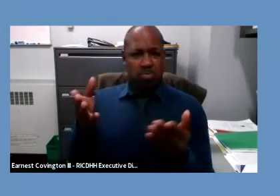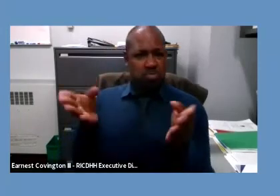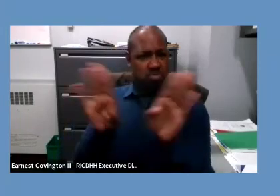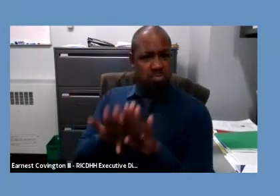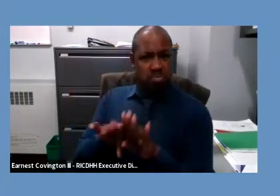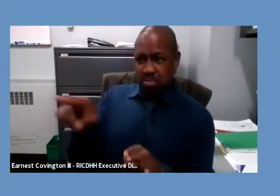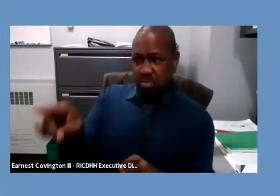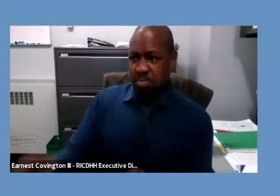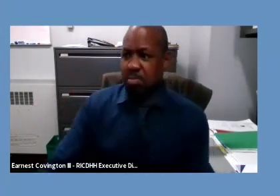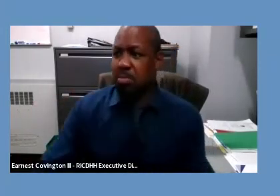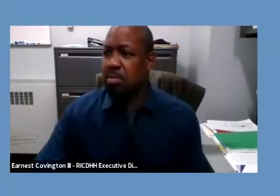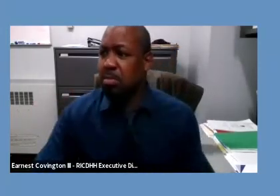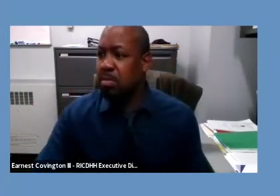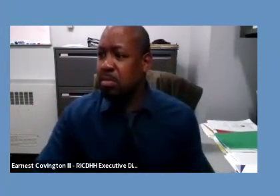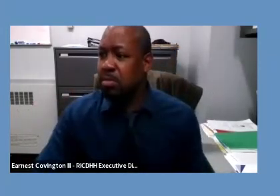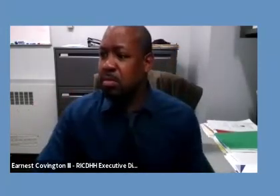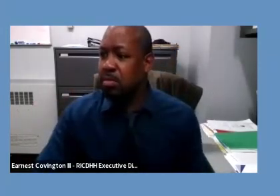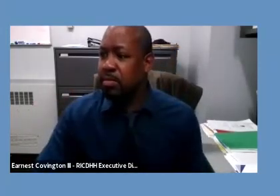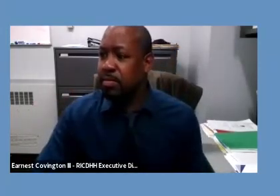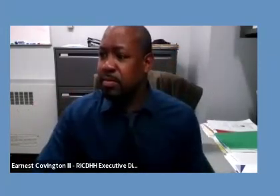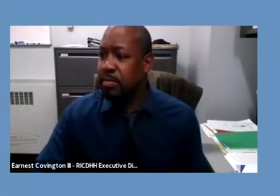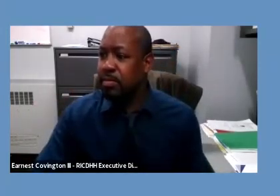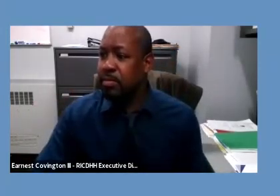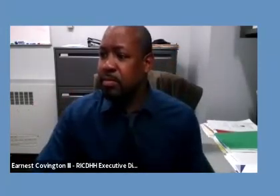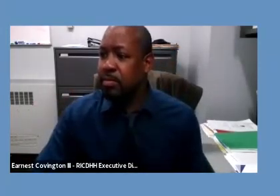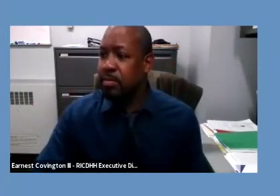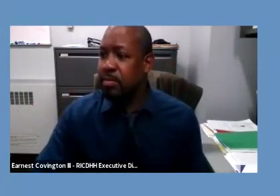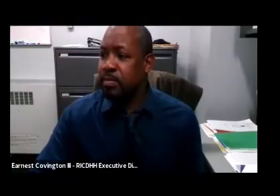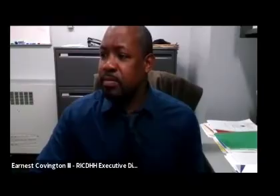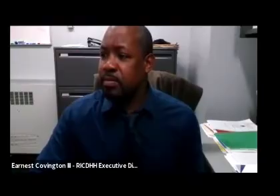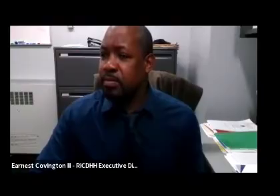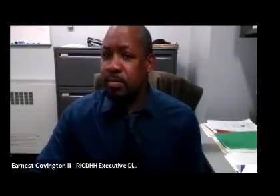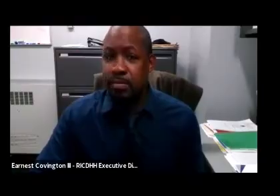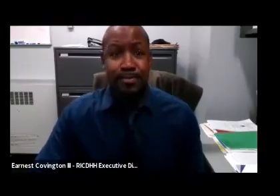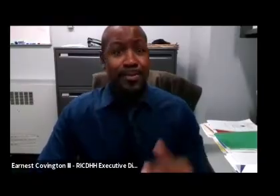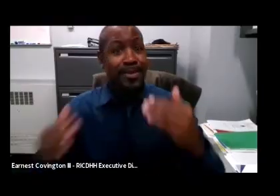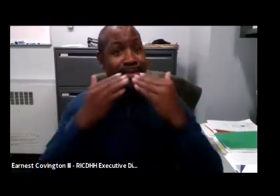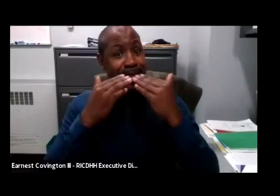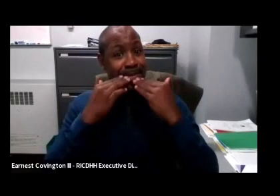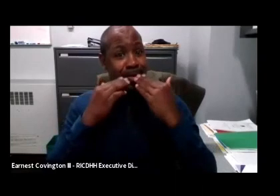Thank you. I'm going to close this screen.